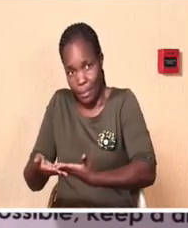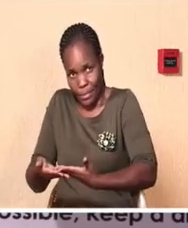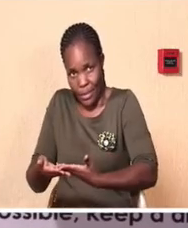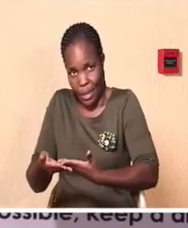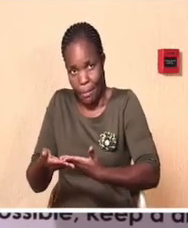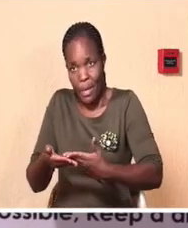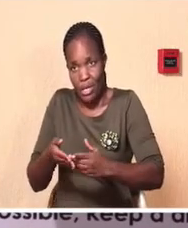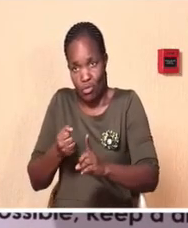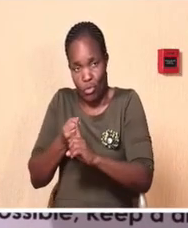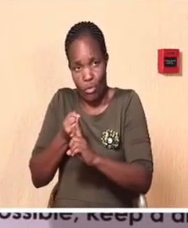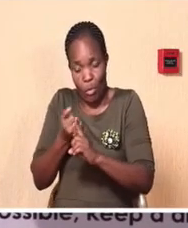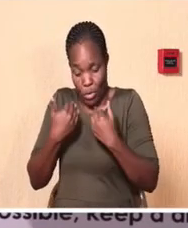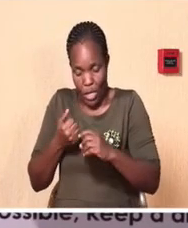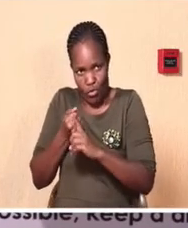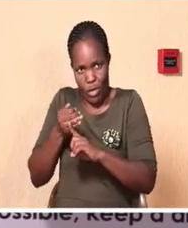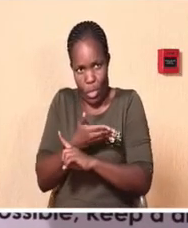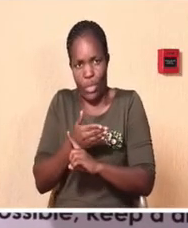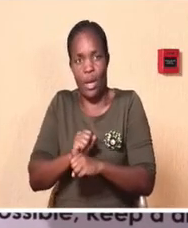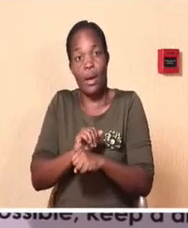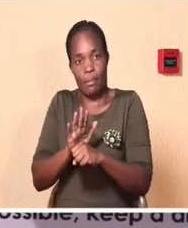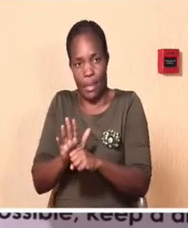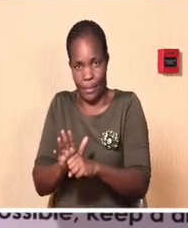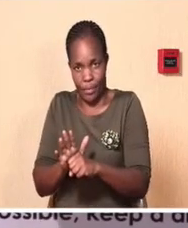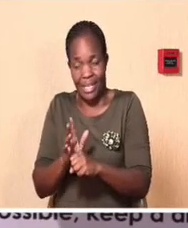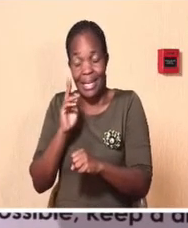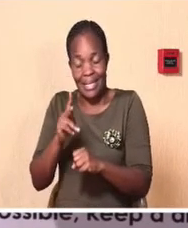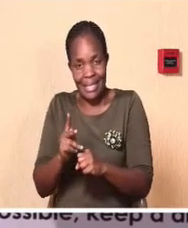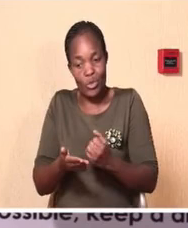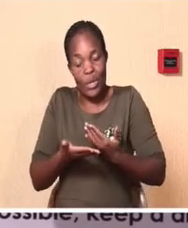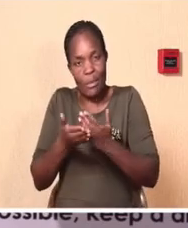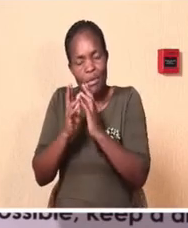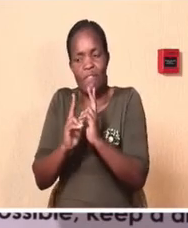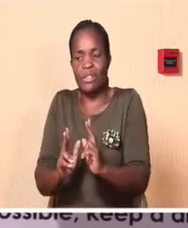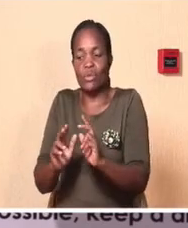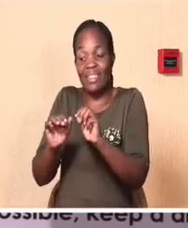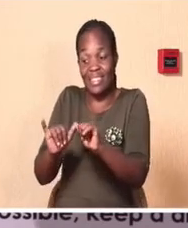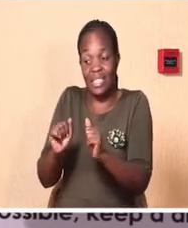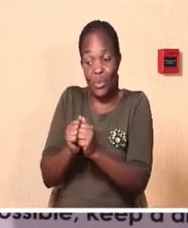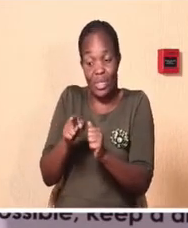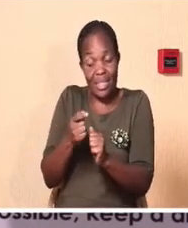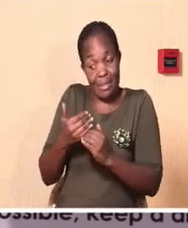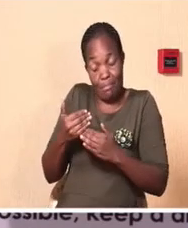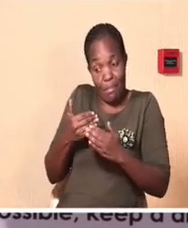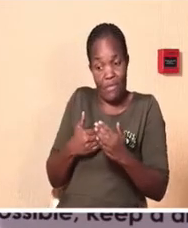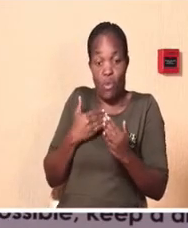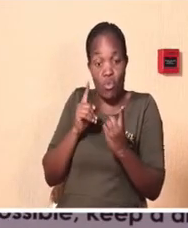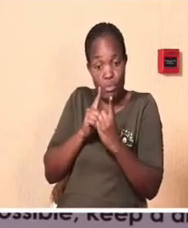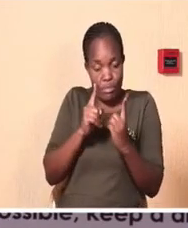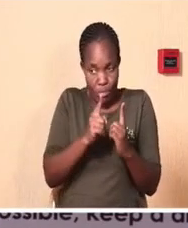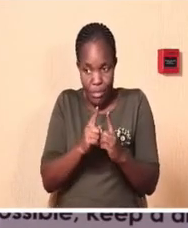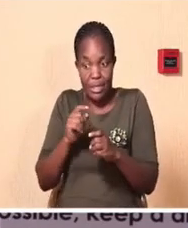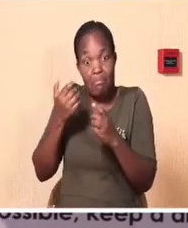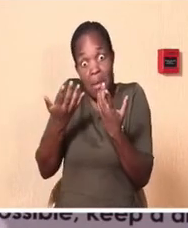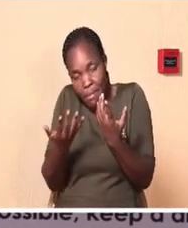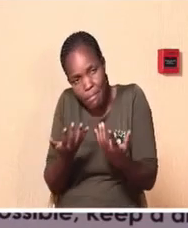with. Now, this is what we are advocating. And you can see that here in